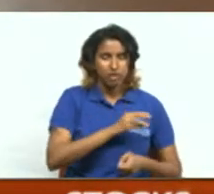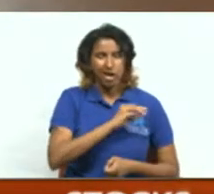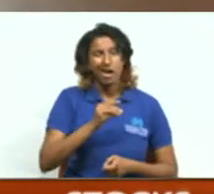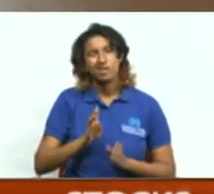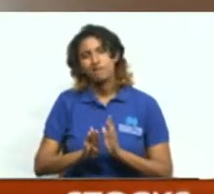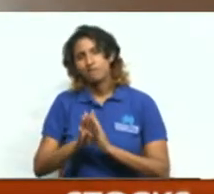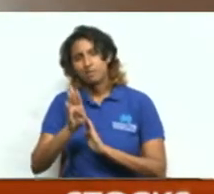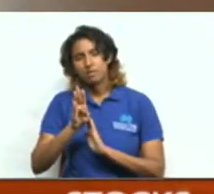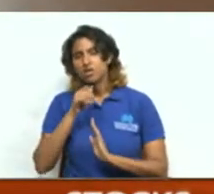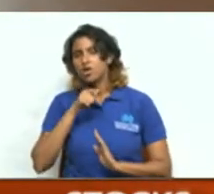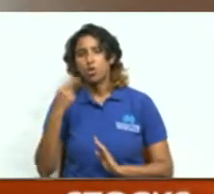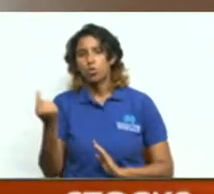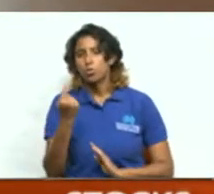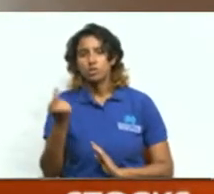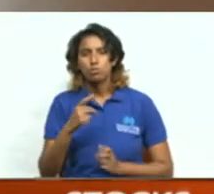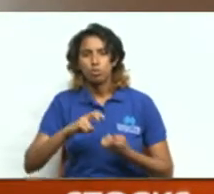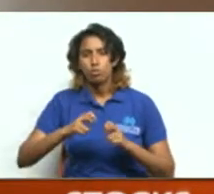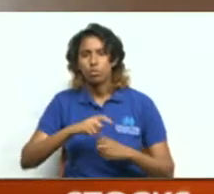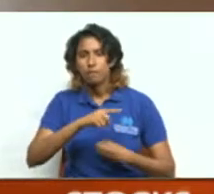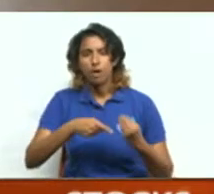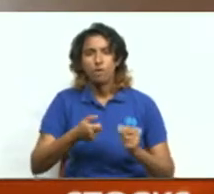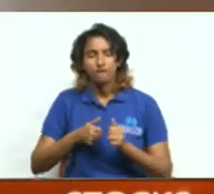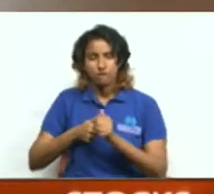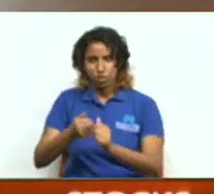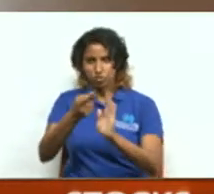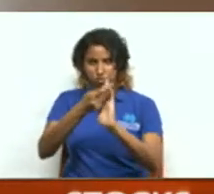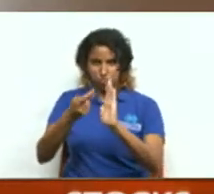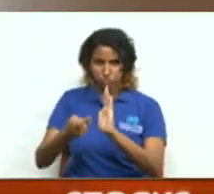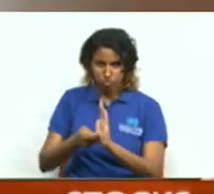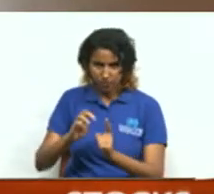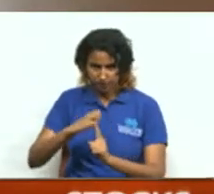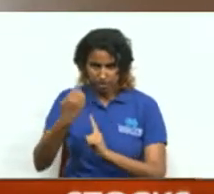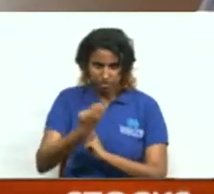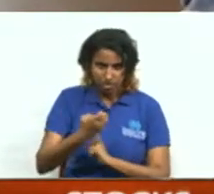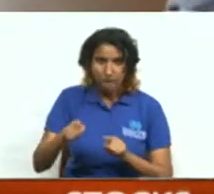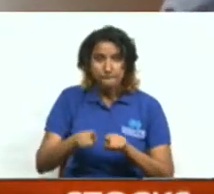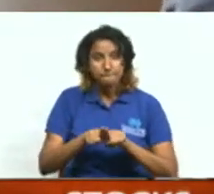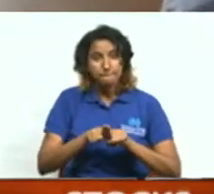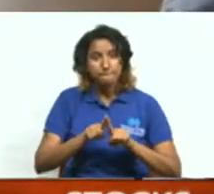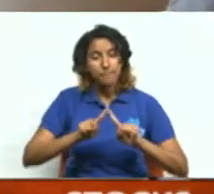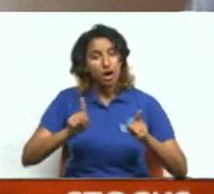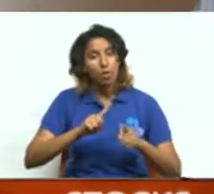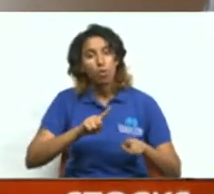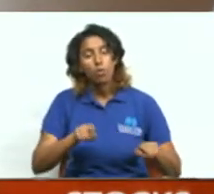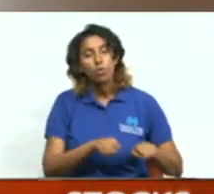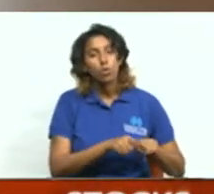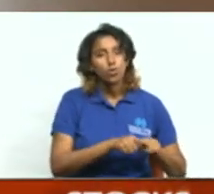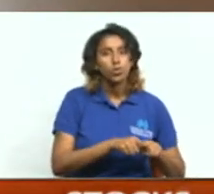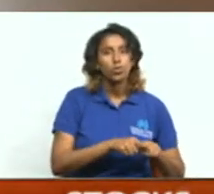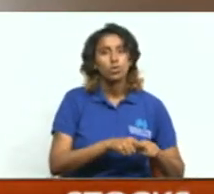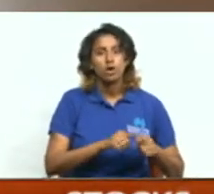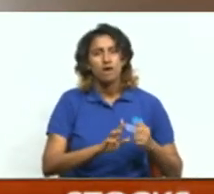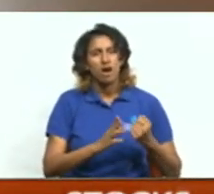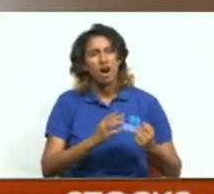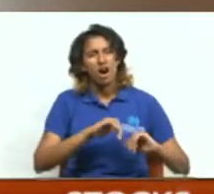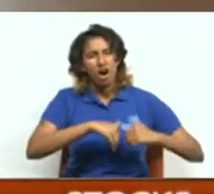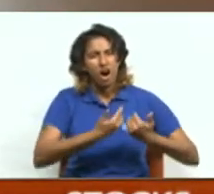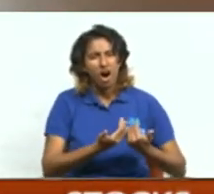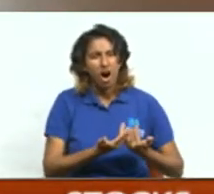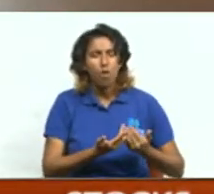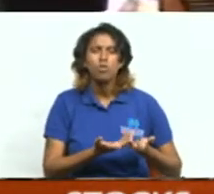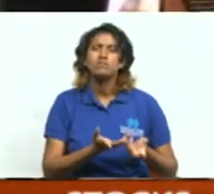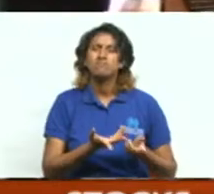of respect for the rule of law, but also plays an important role in combating inequalities through advocacy and raising